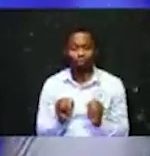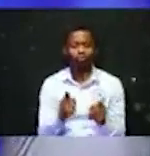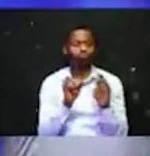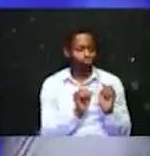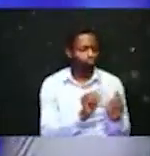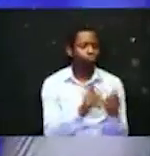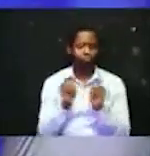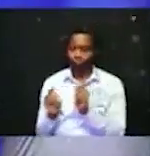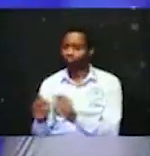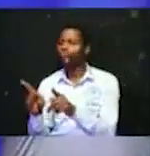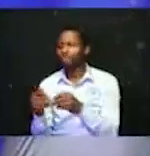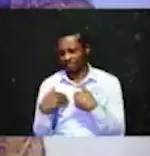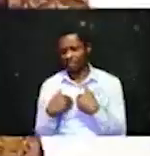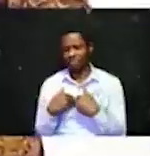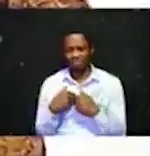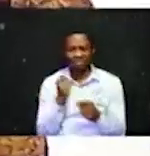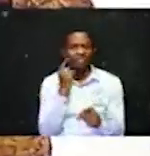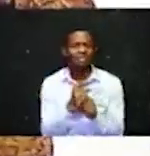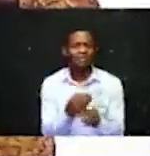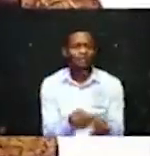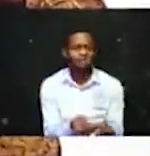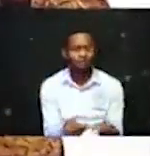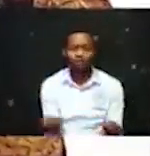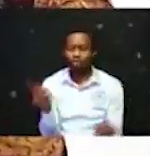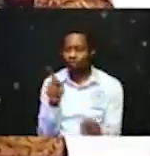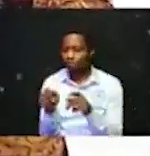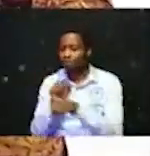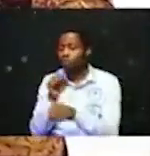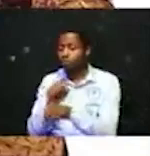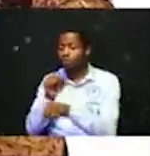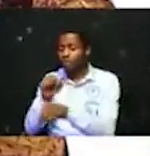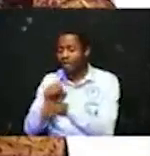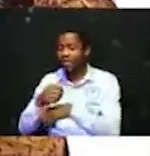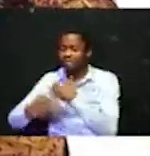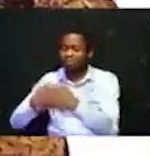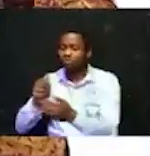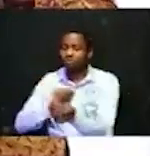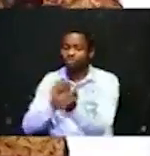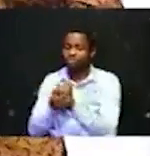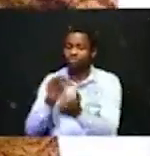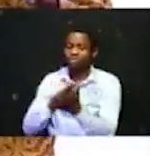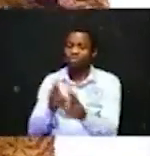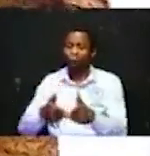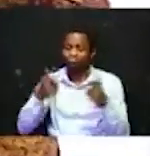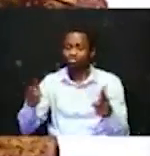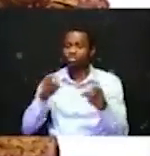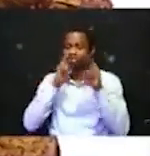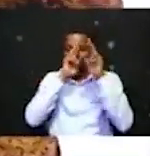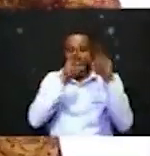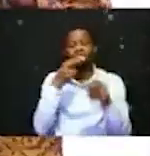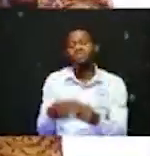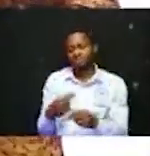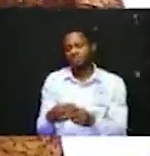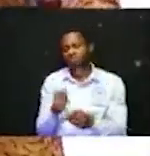work on these graces and gifts to turn them into great and revered names. We